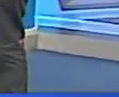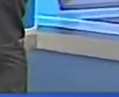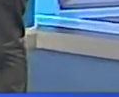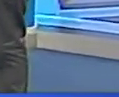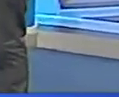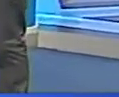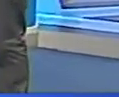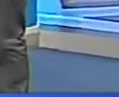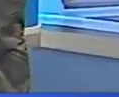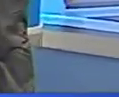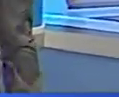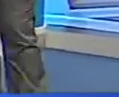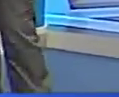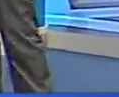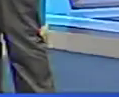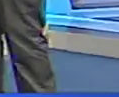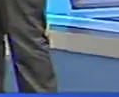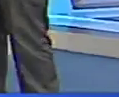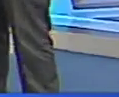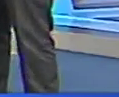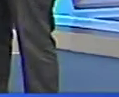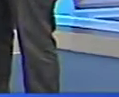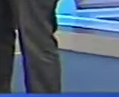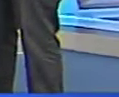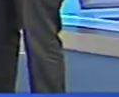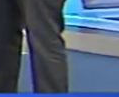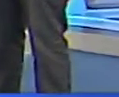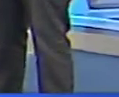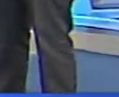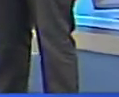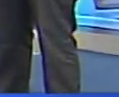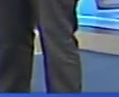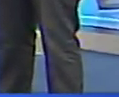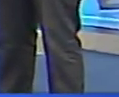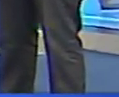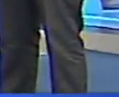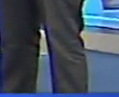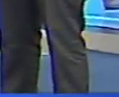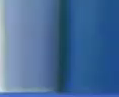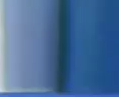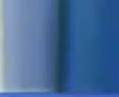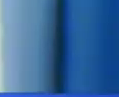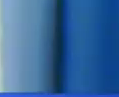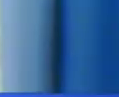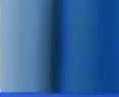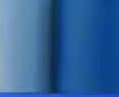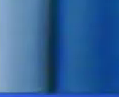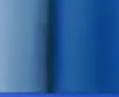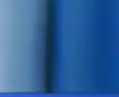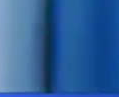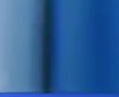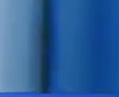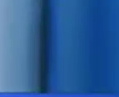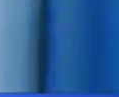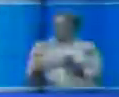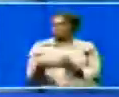Kenyan message is just awareness. Mm-hmm. I think that there's no savior who's coming to save Kenyans. Yes. We are the savior because we are the ones who